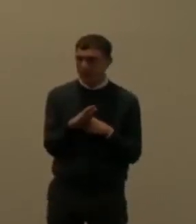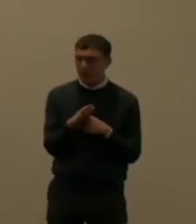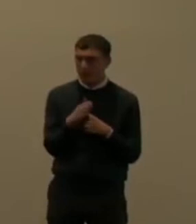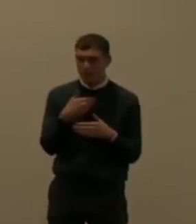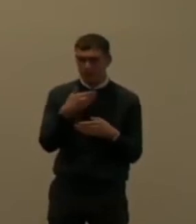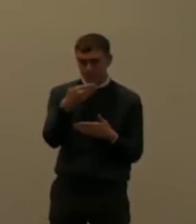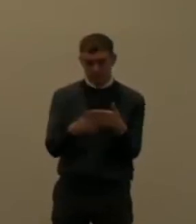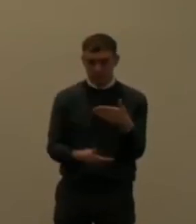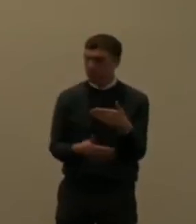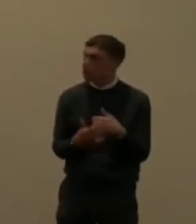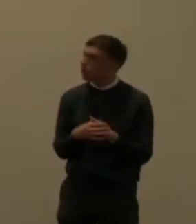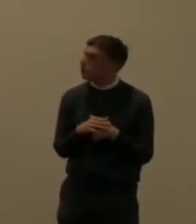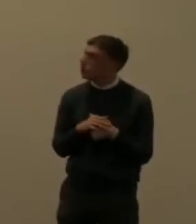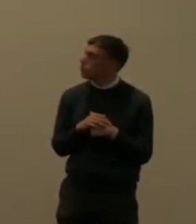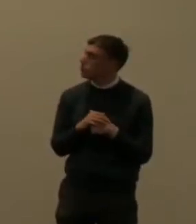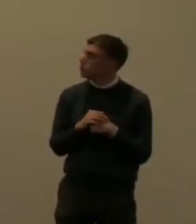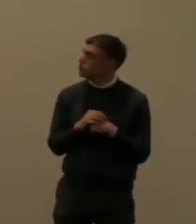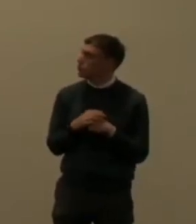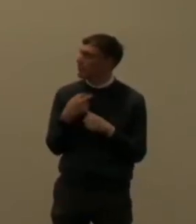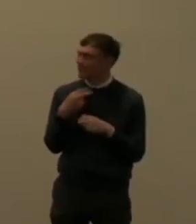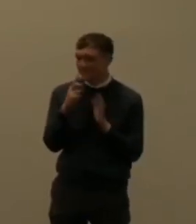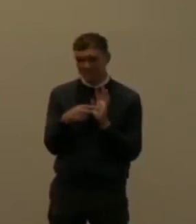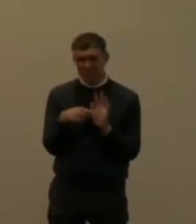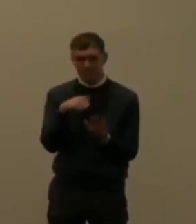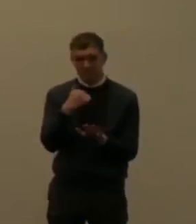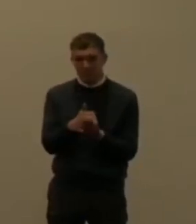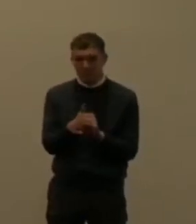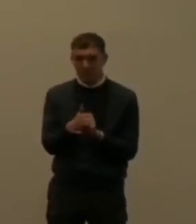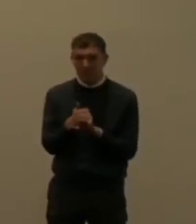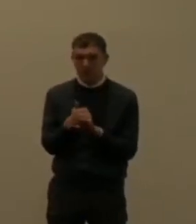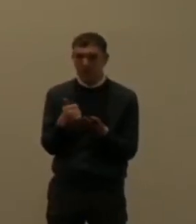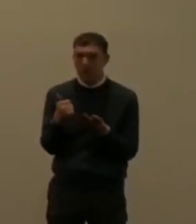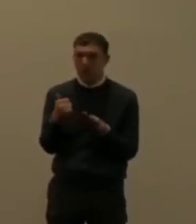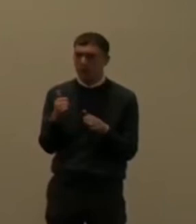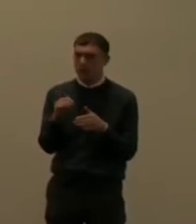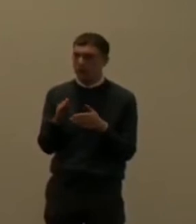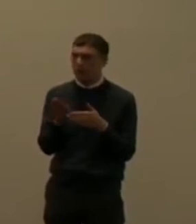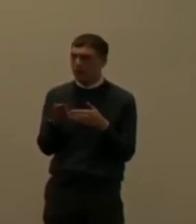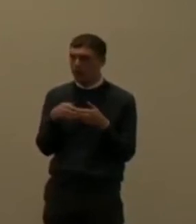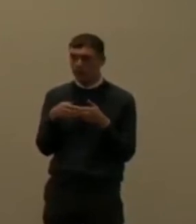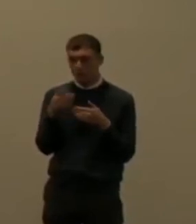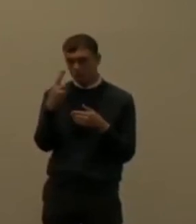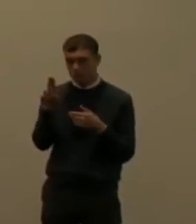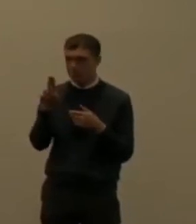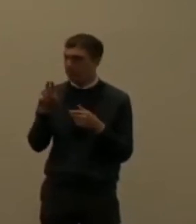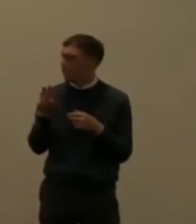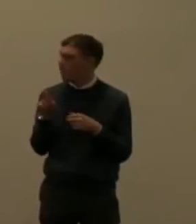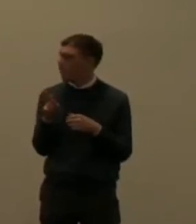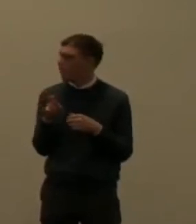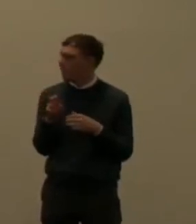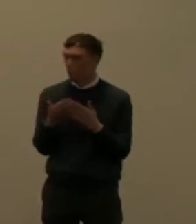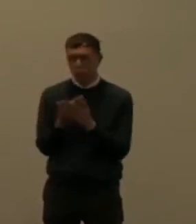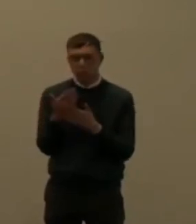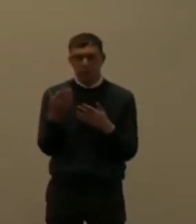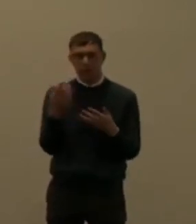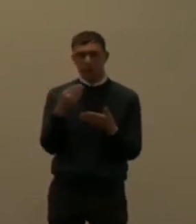my page, I need to see the name of the label called new expense in